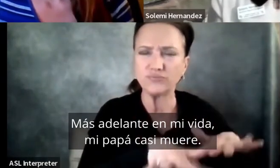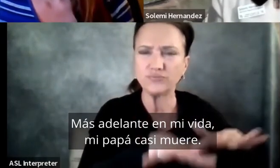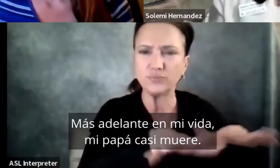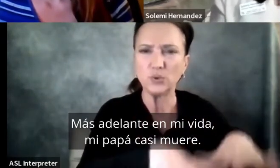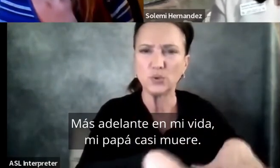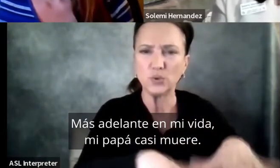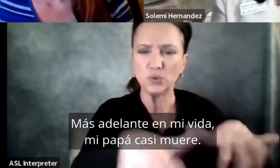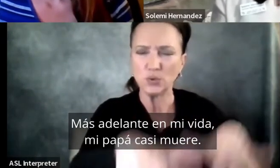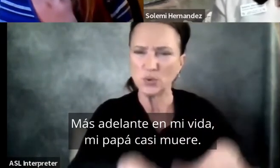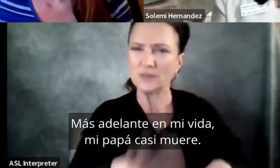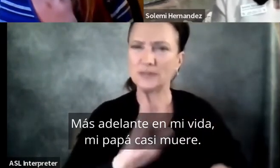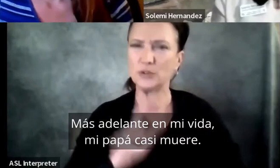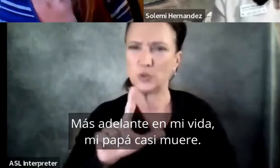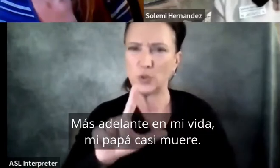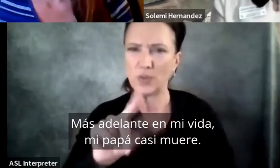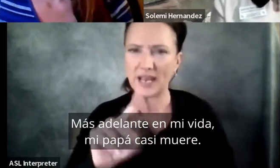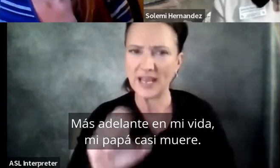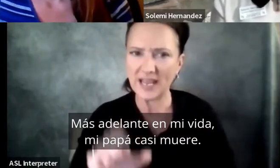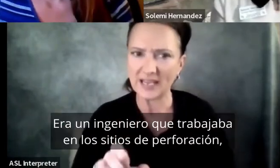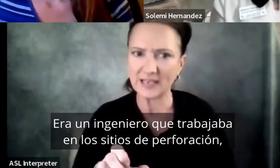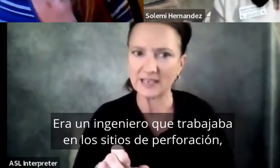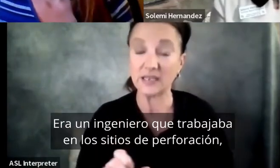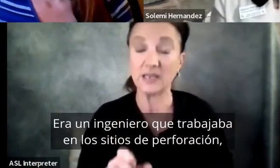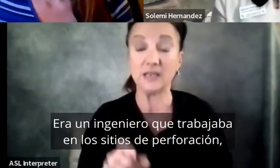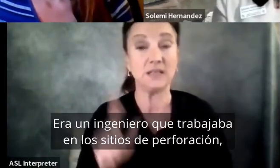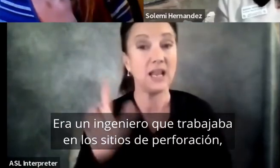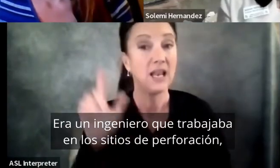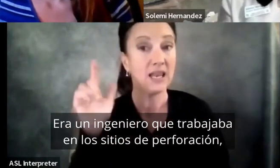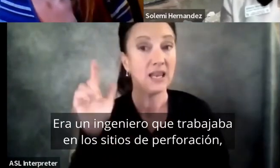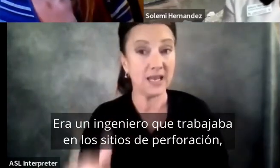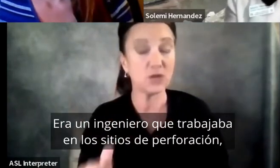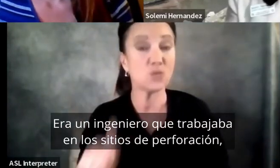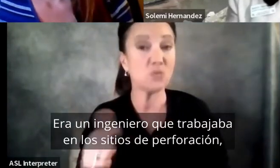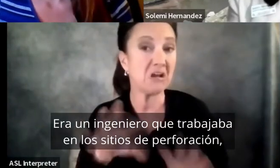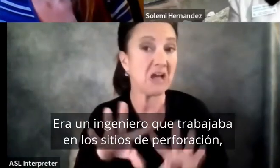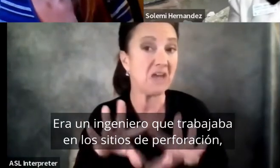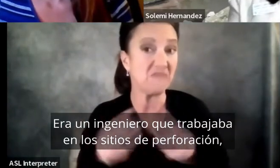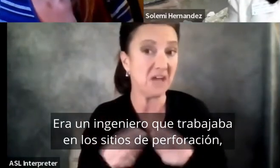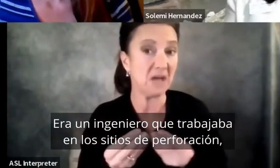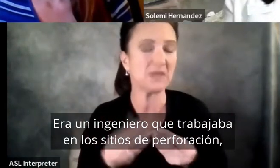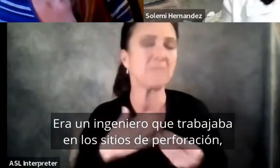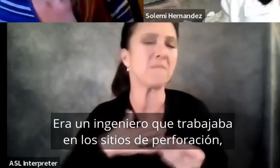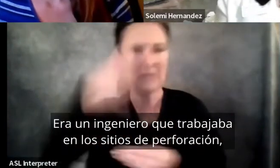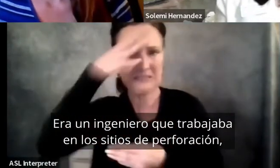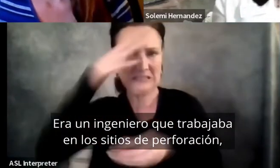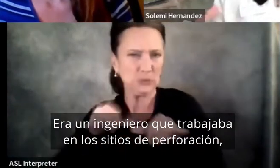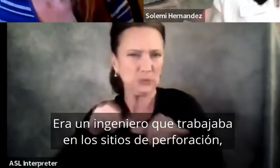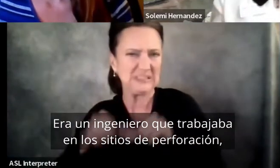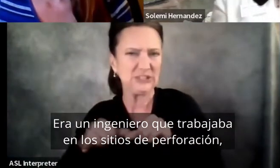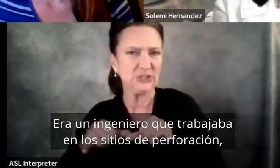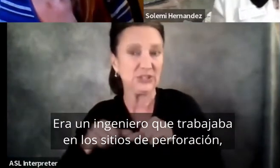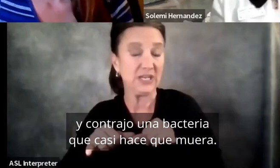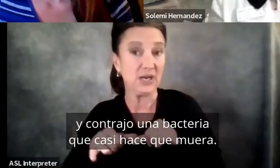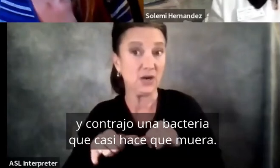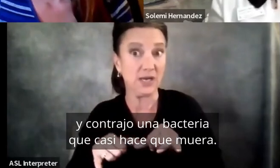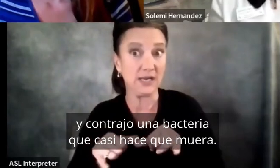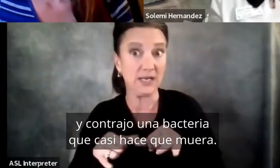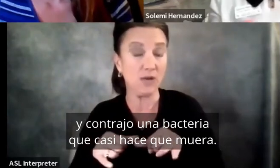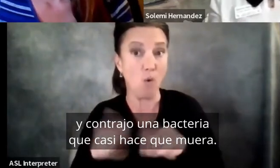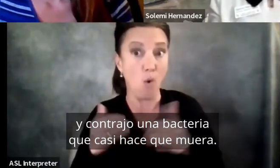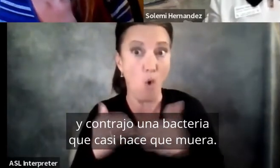Later in my life, my dad almost died. He was an engineer working in the perforation sites,